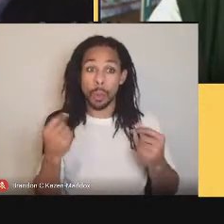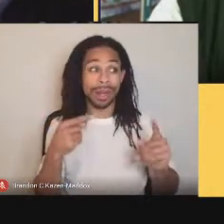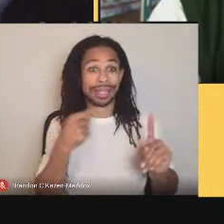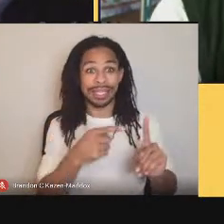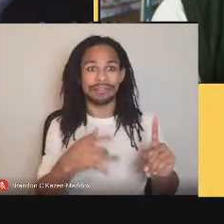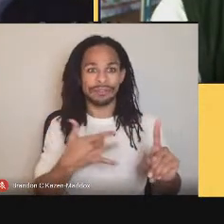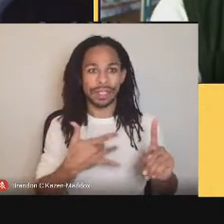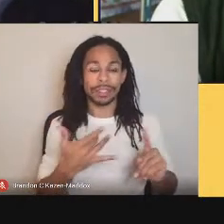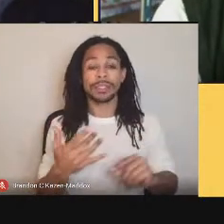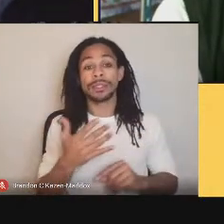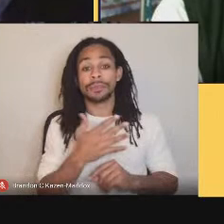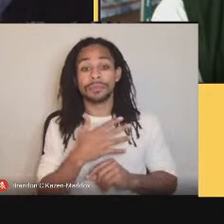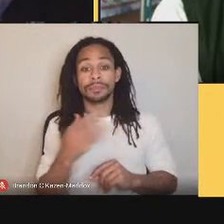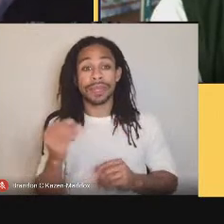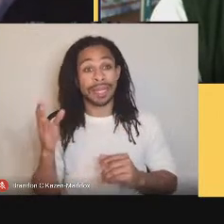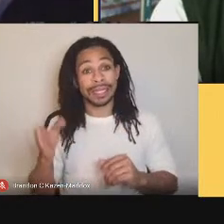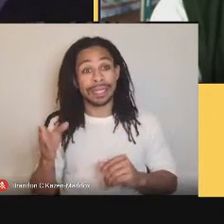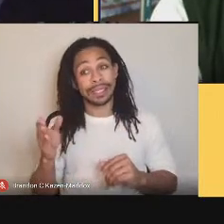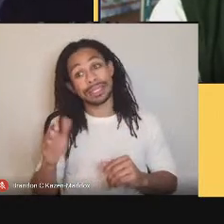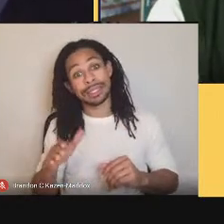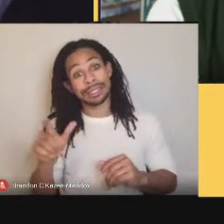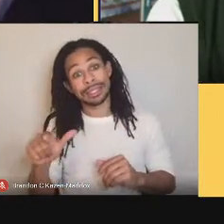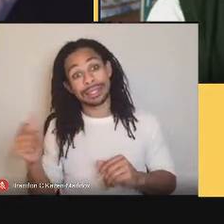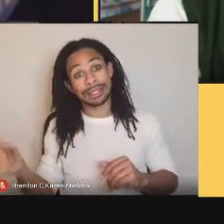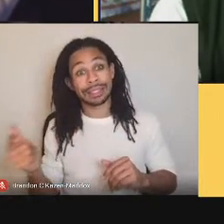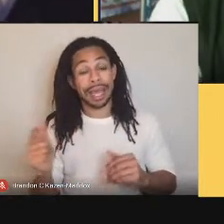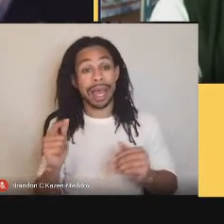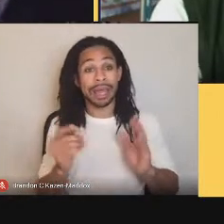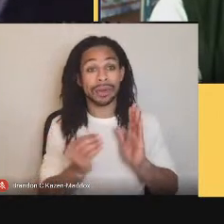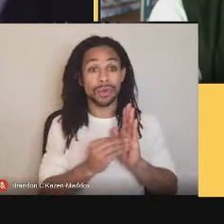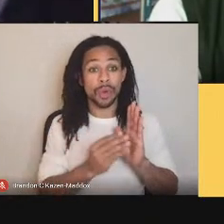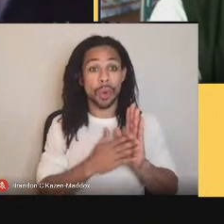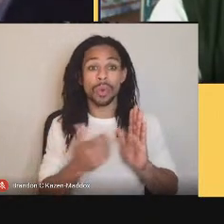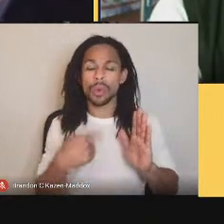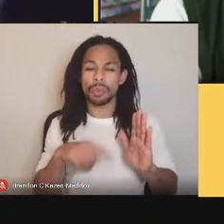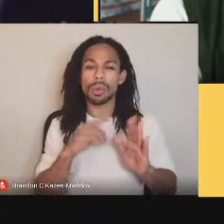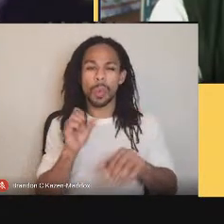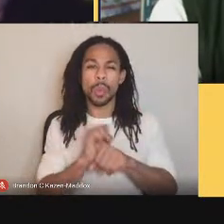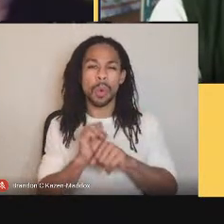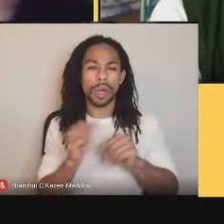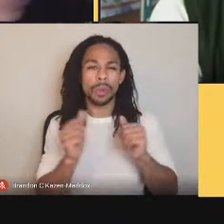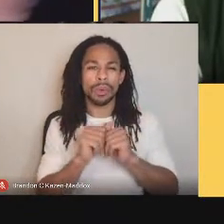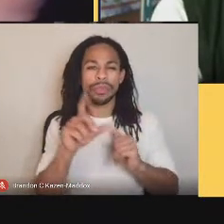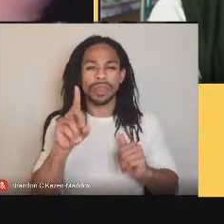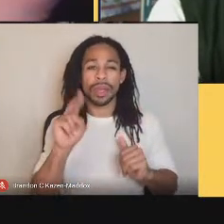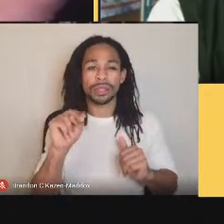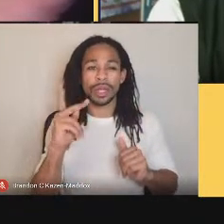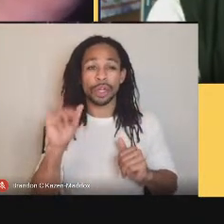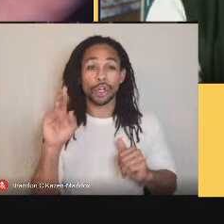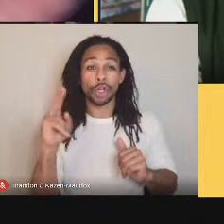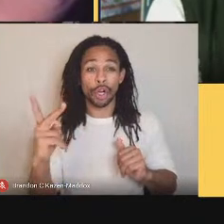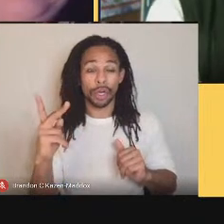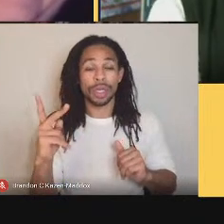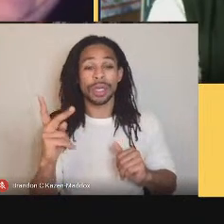And a little side note, we were knee deep in working on Dunkirk at this time. And if anybody's seen that,